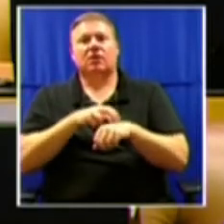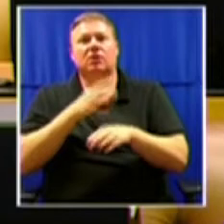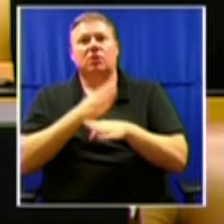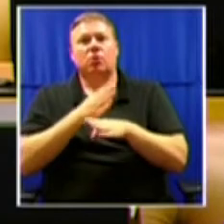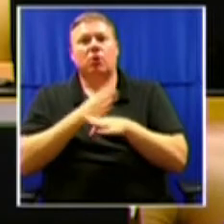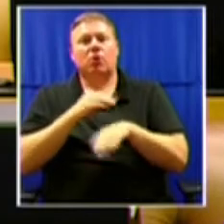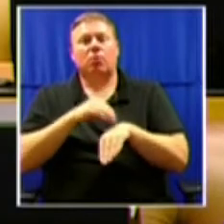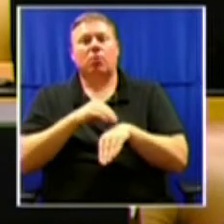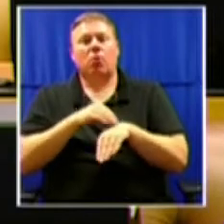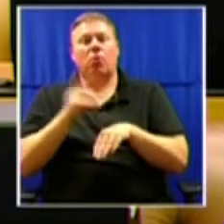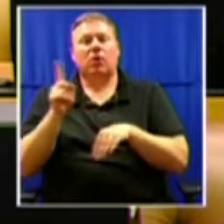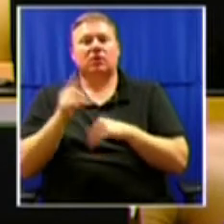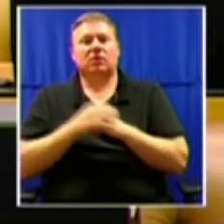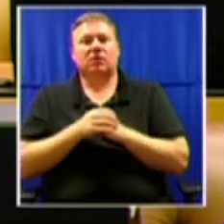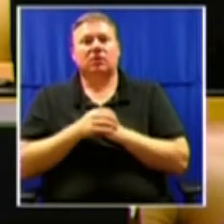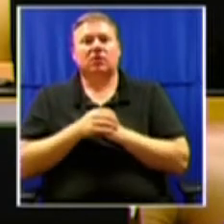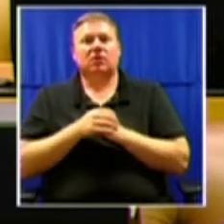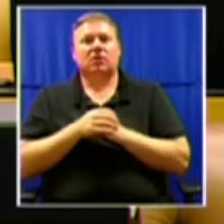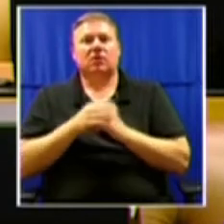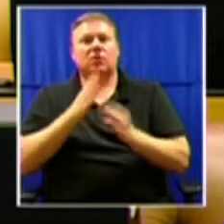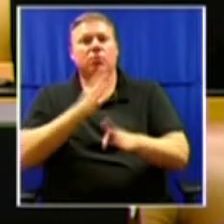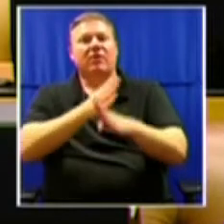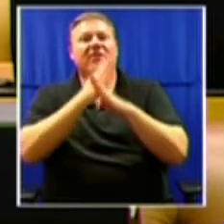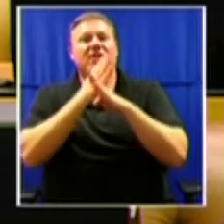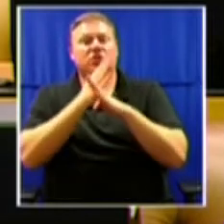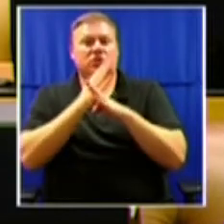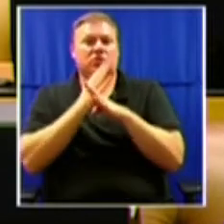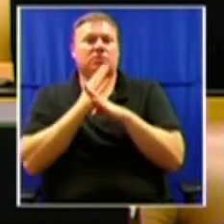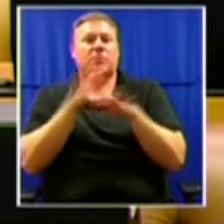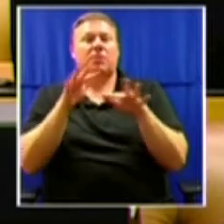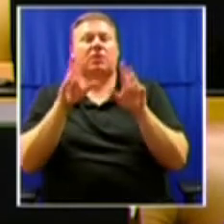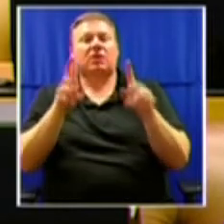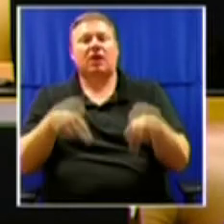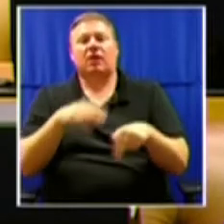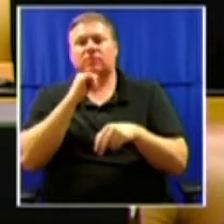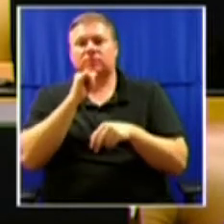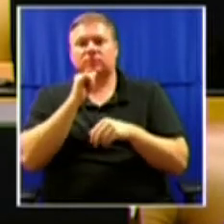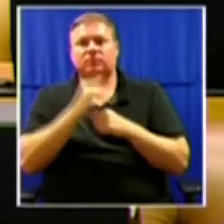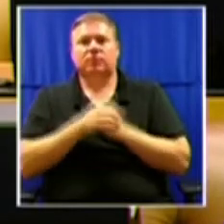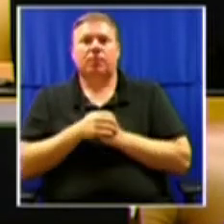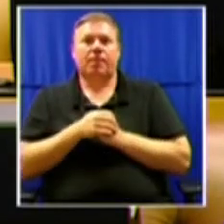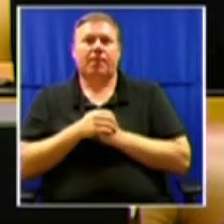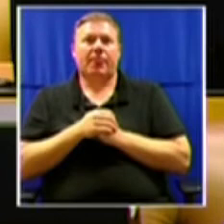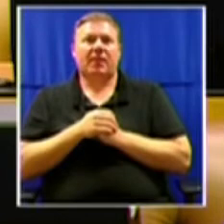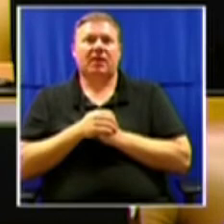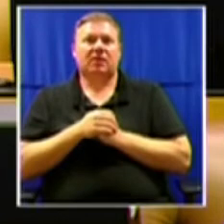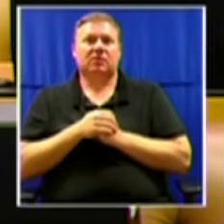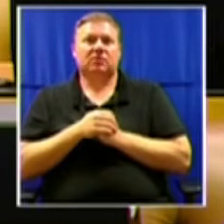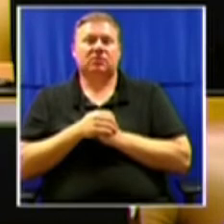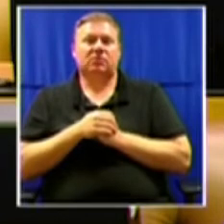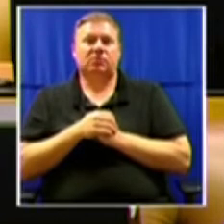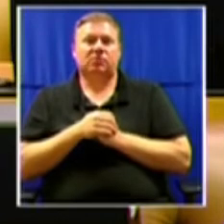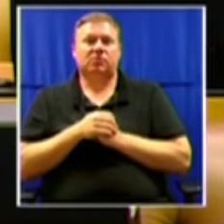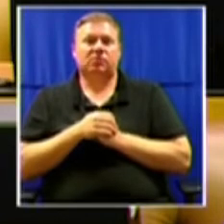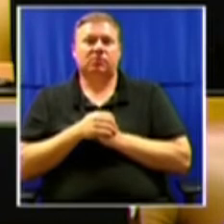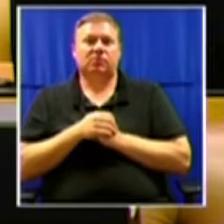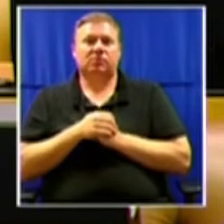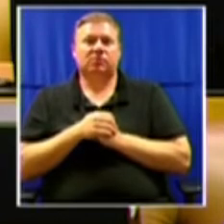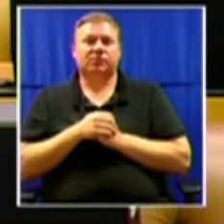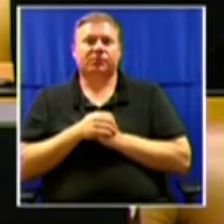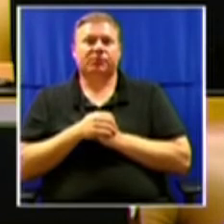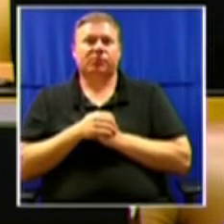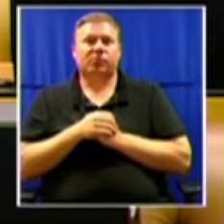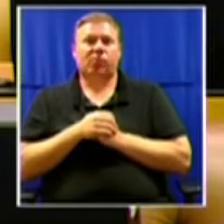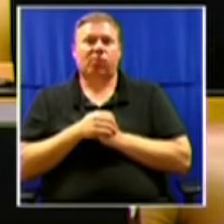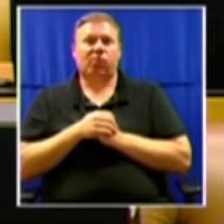are preventions that people don't die. Because after the death, including the infamous